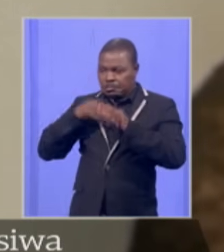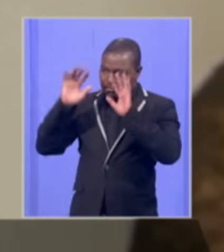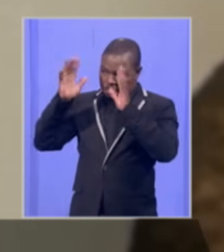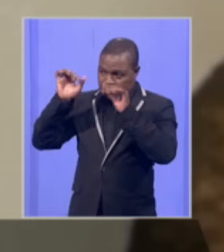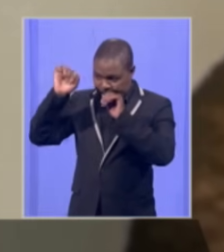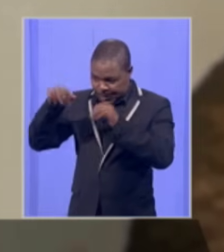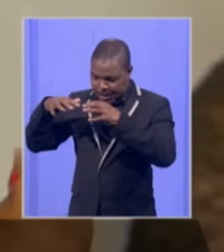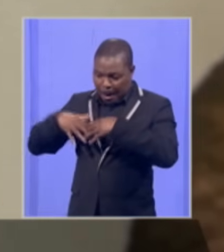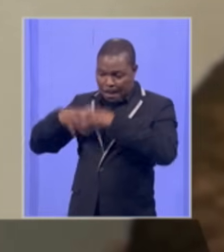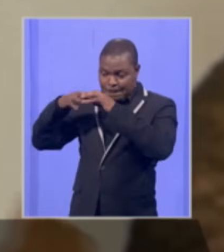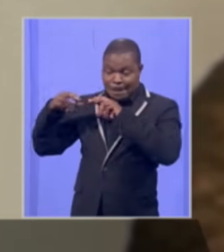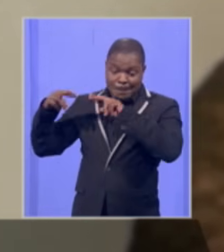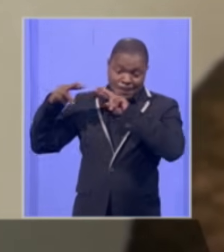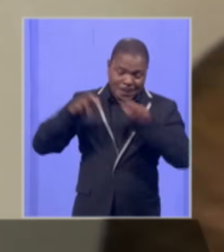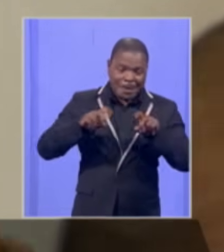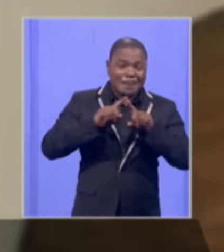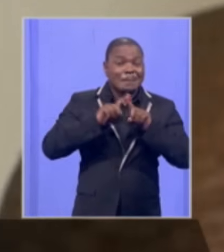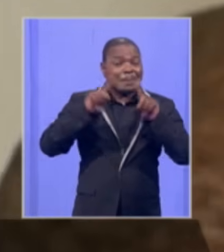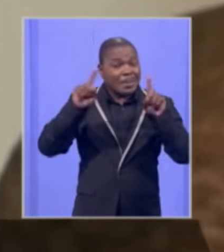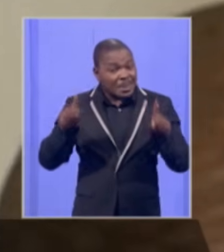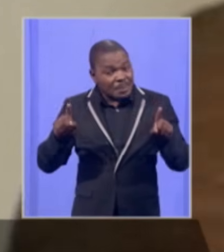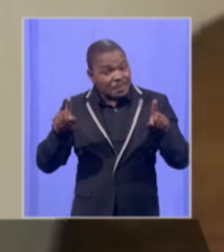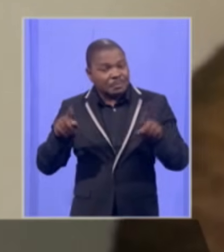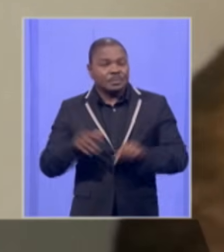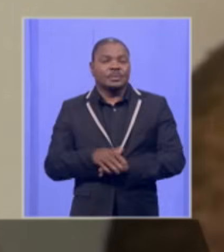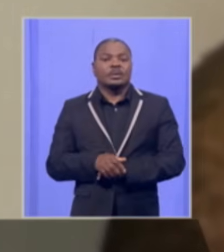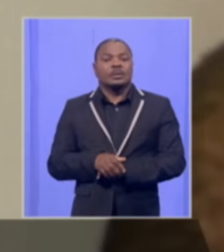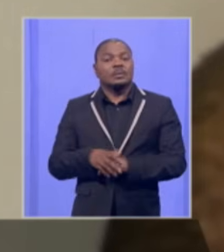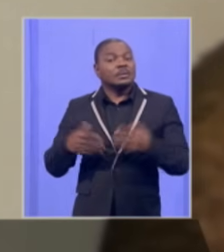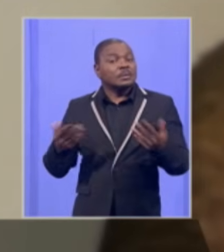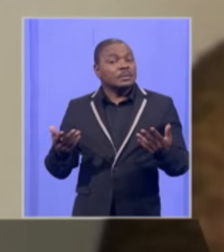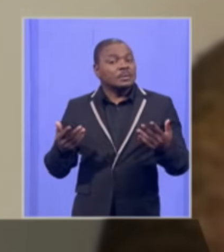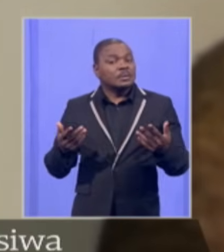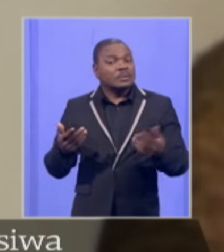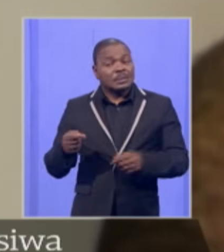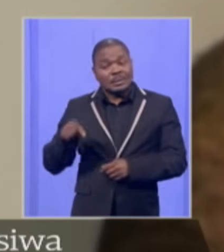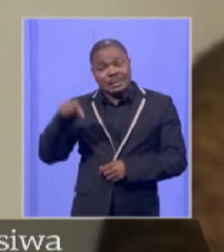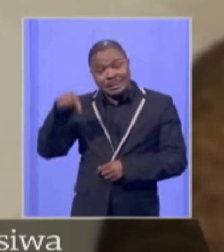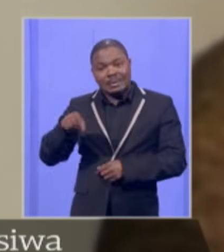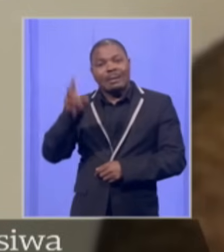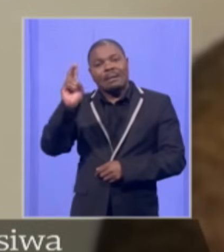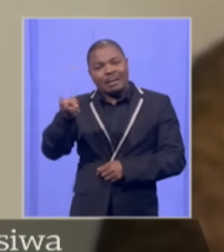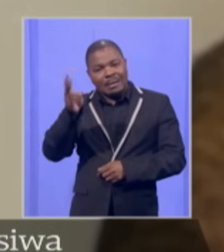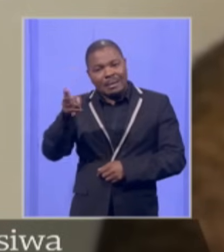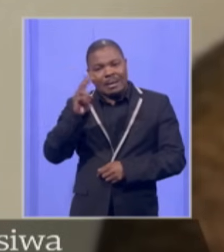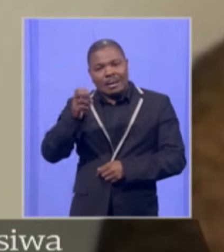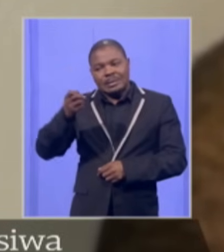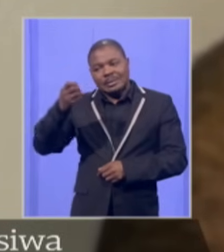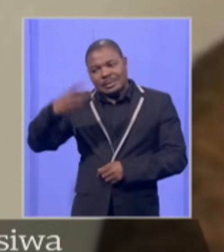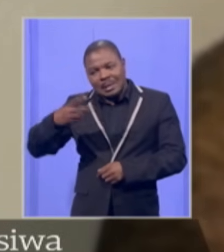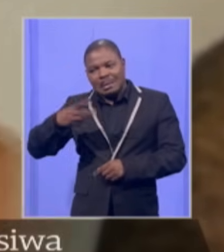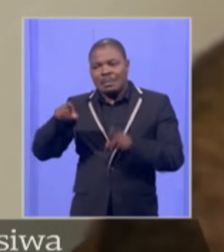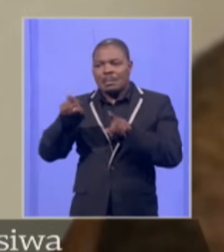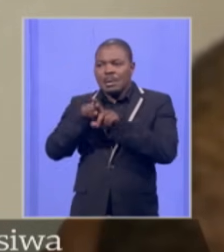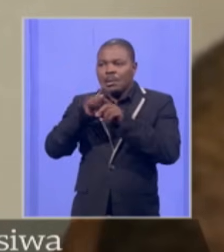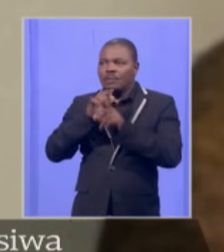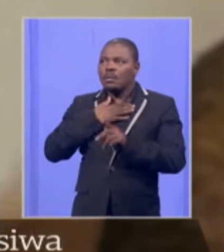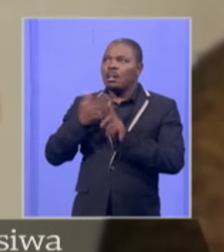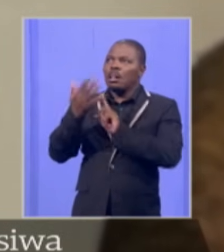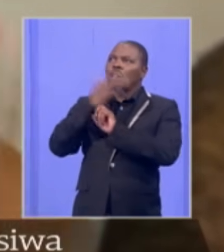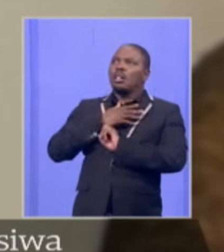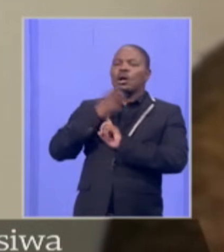have the inquiry, but this also will it not also cause another form of secondary victimization